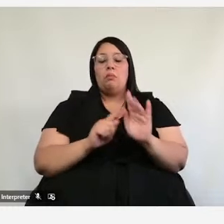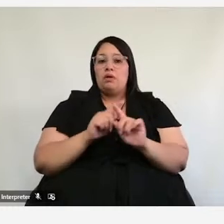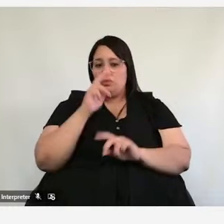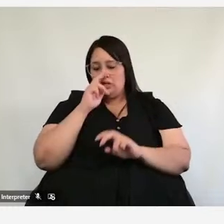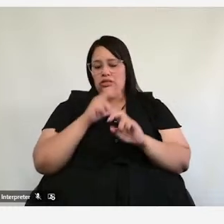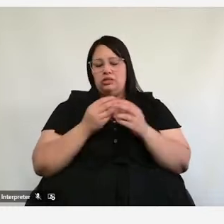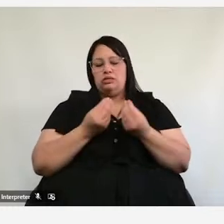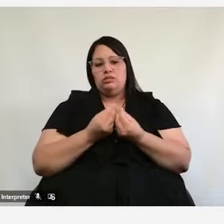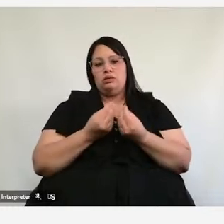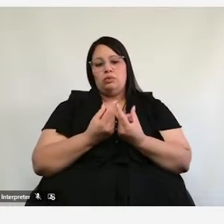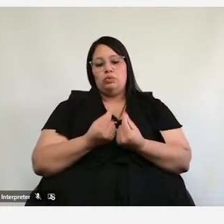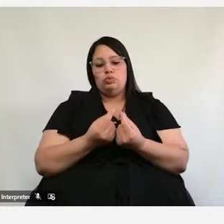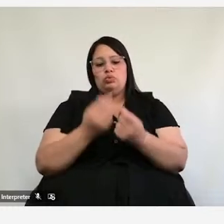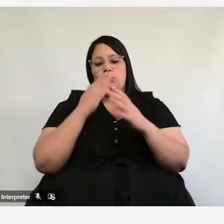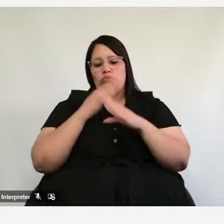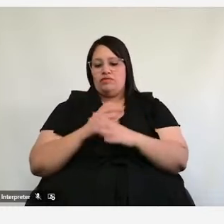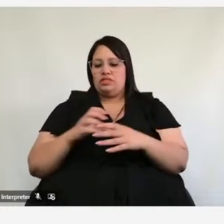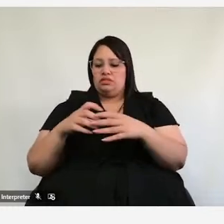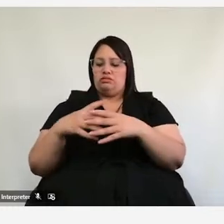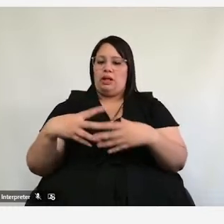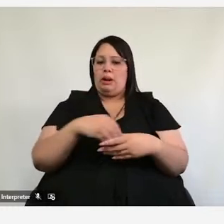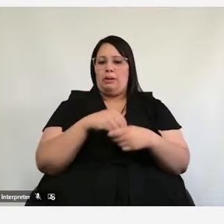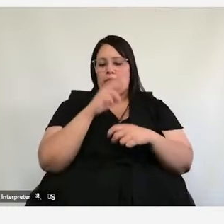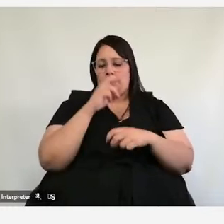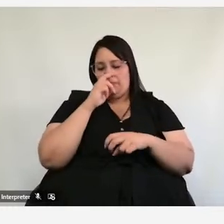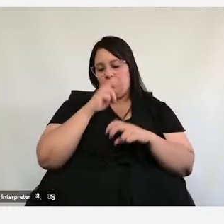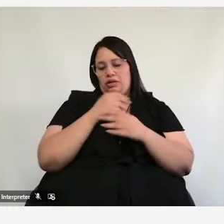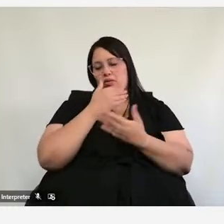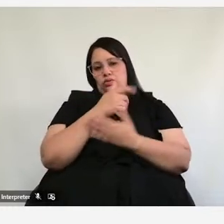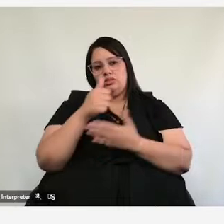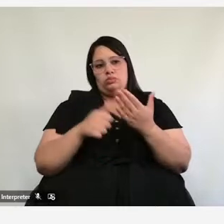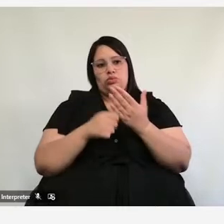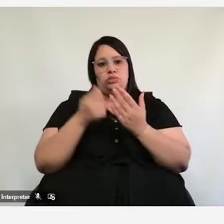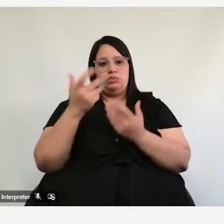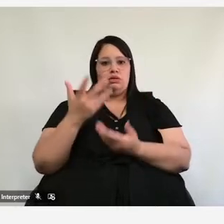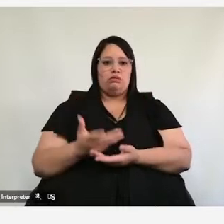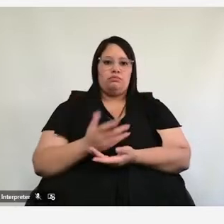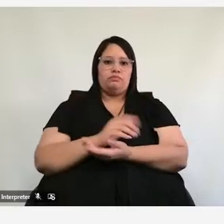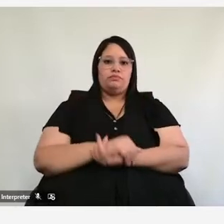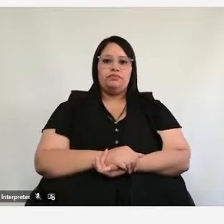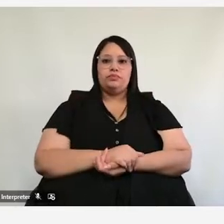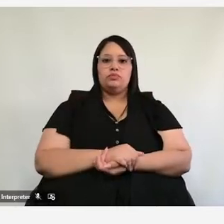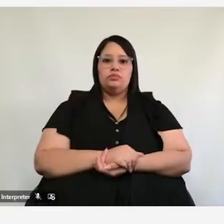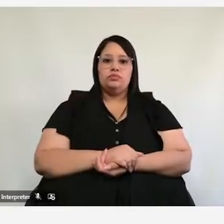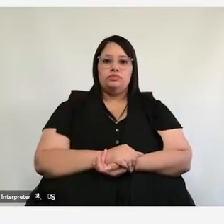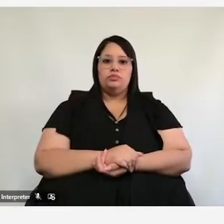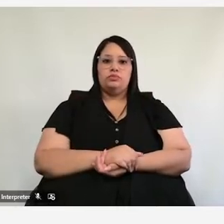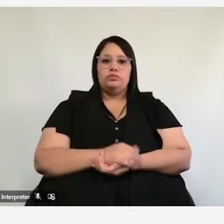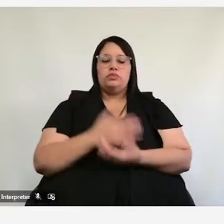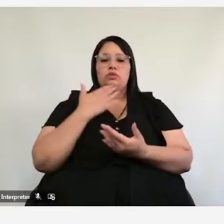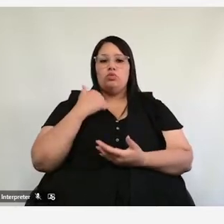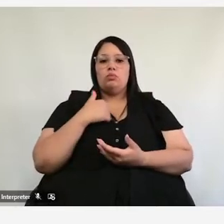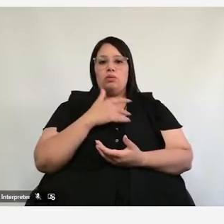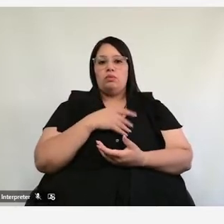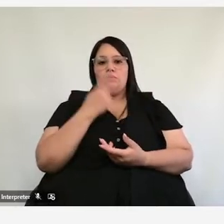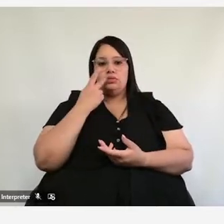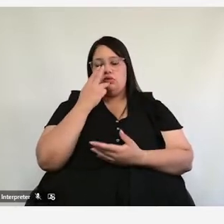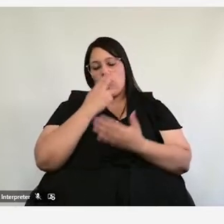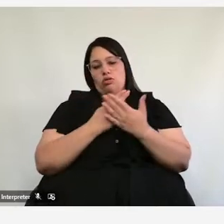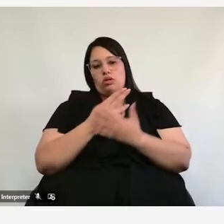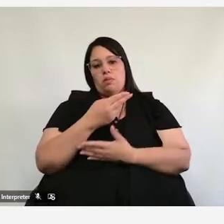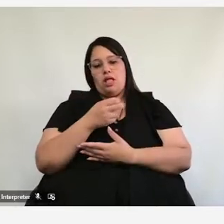the private sector involved. Thank you, Deputy Speaker. Thank you, Member. I see the Honourable Heron.